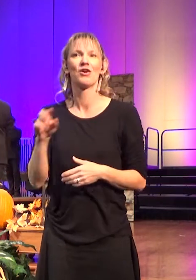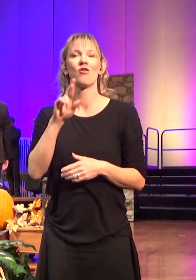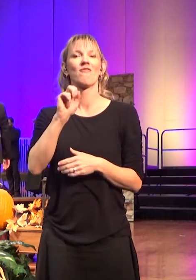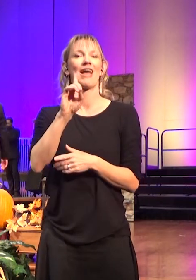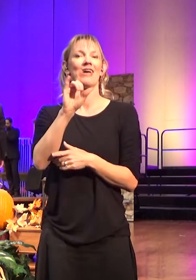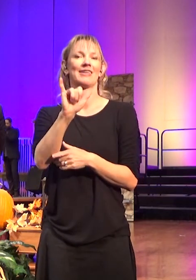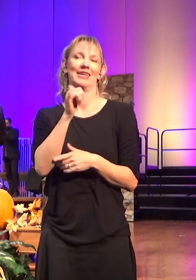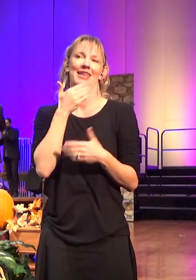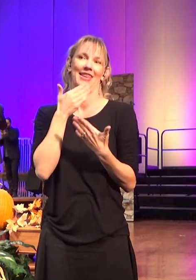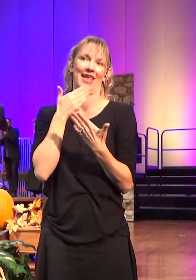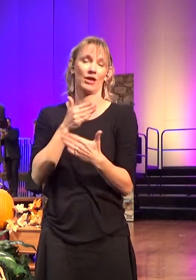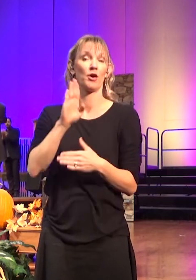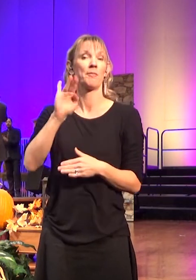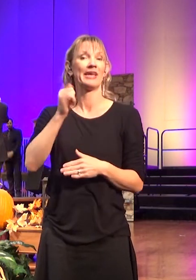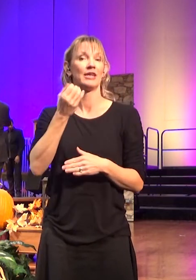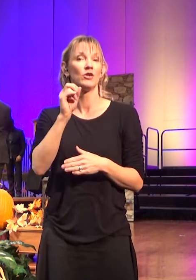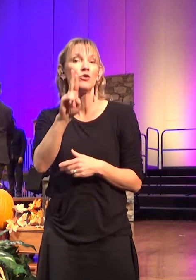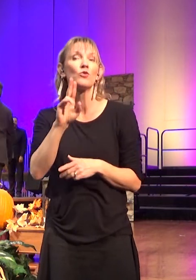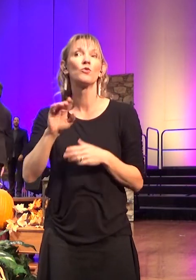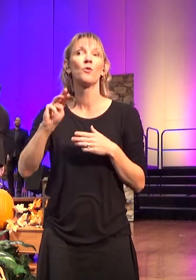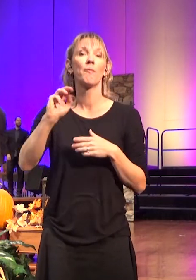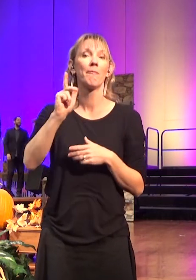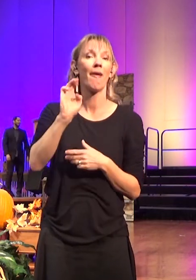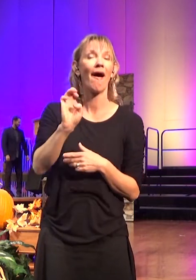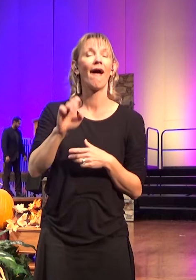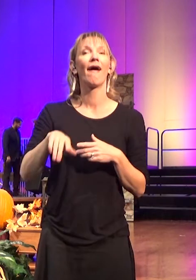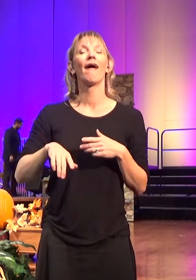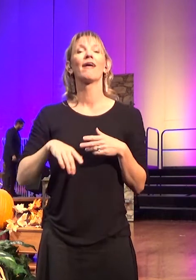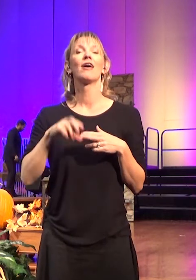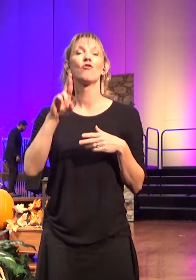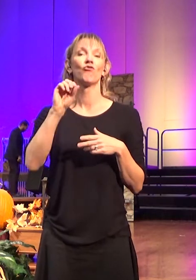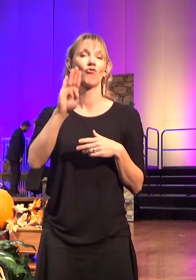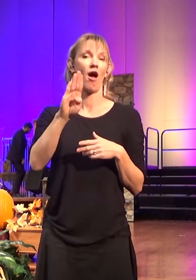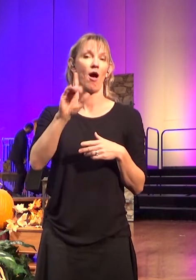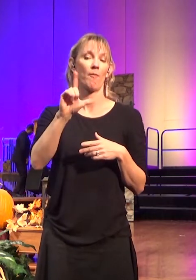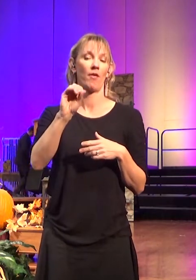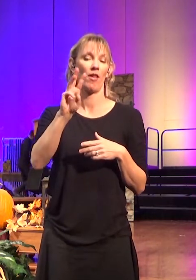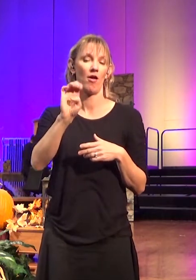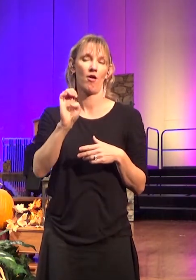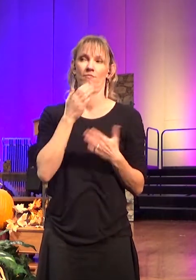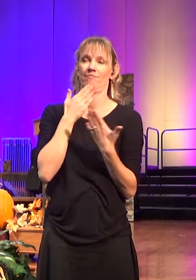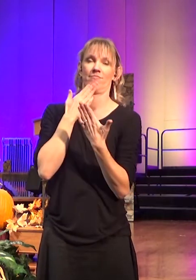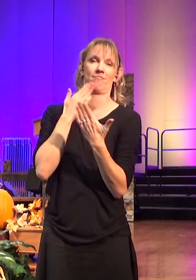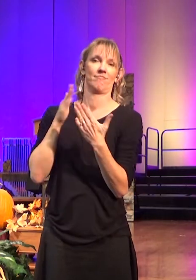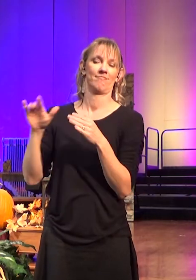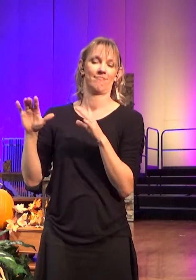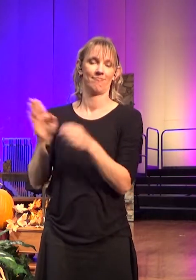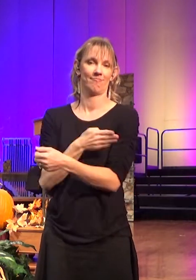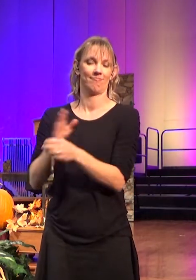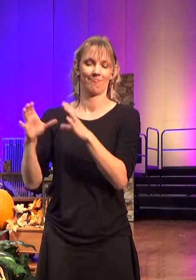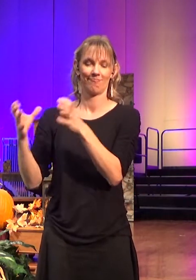you. Randy, thank you. Bijou, Mike, Rob Lowe.